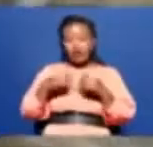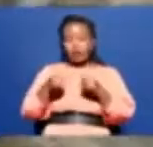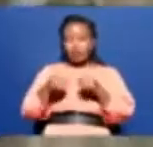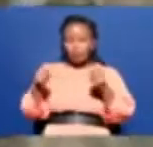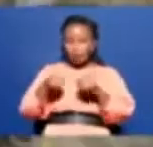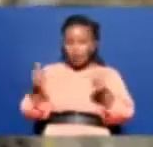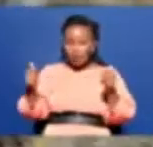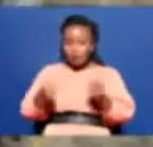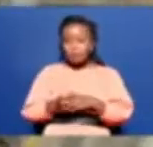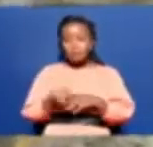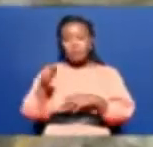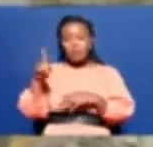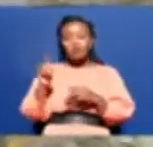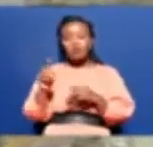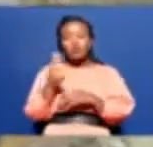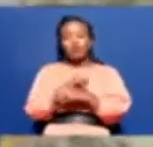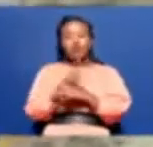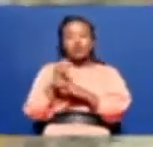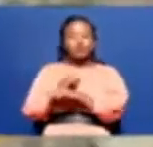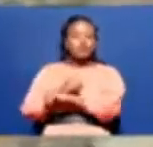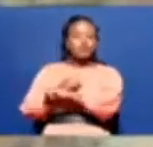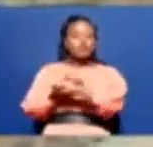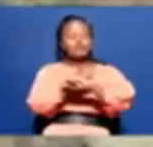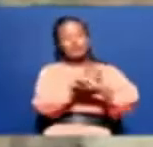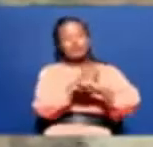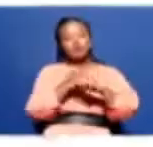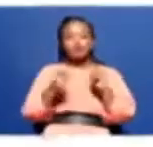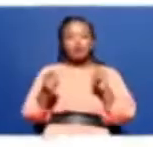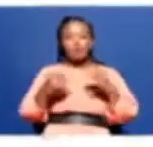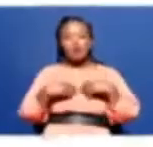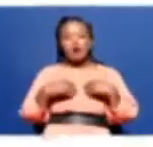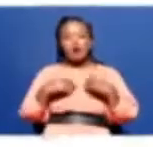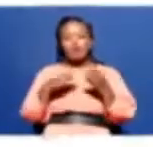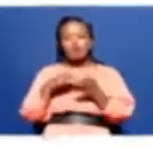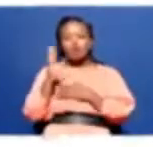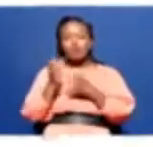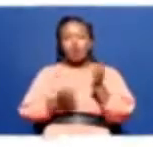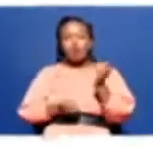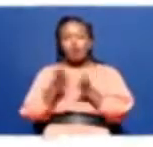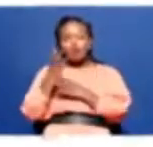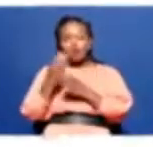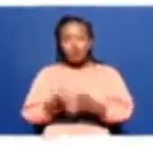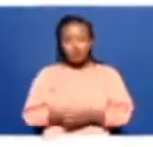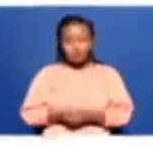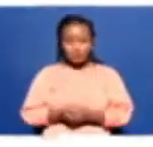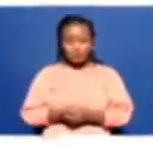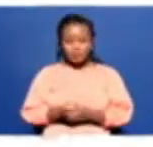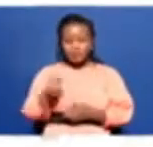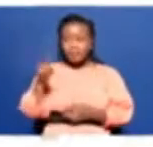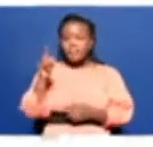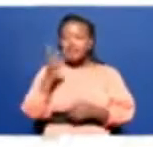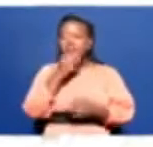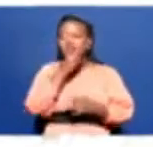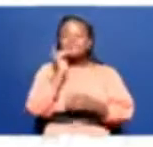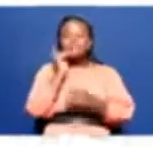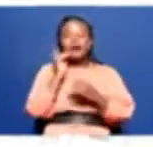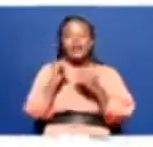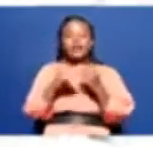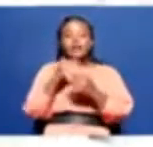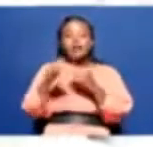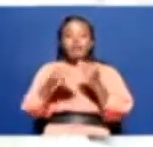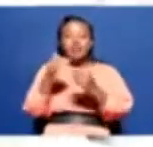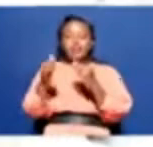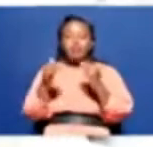to prevent paint from forming and form or foam. The dry raw materials are weighed accurately and to the